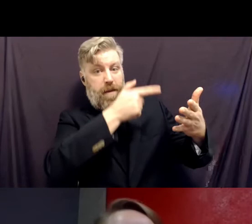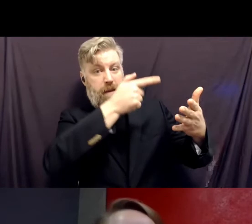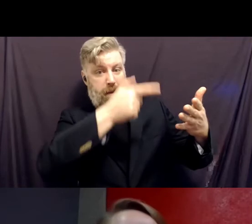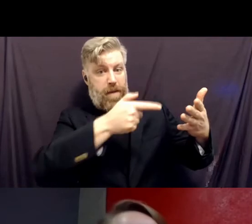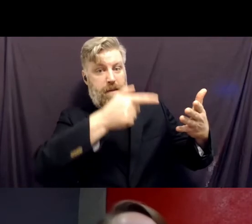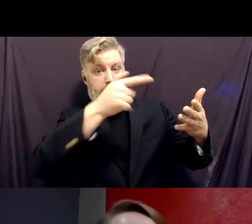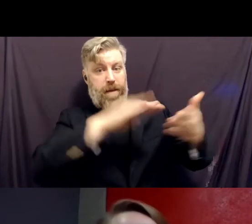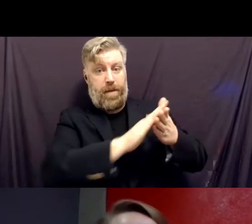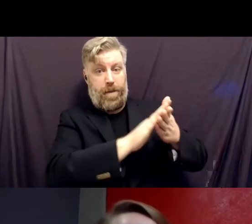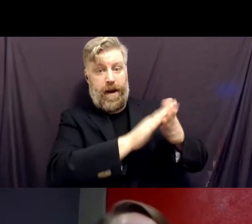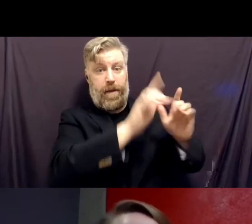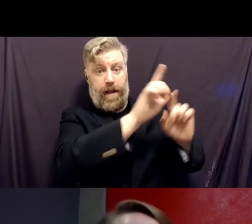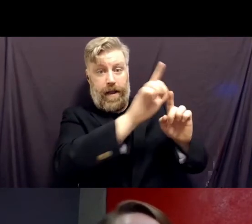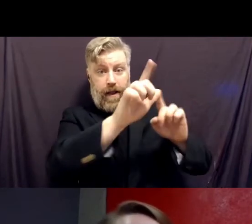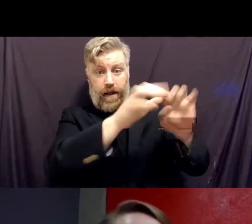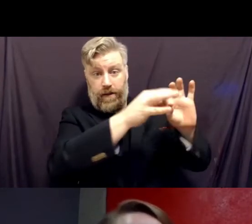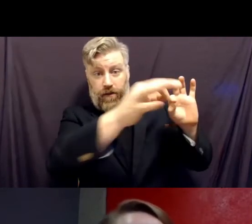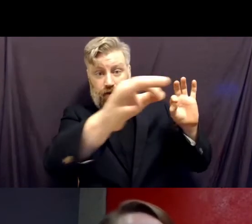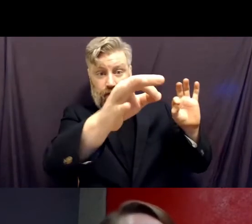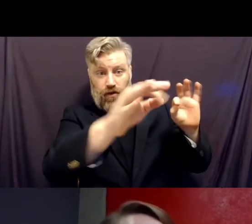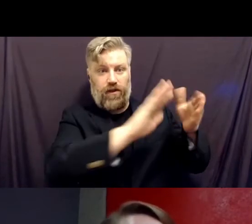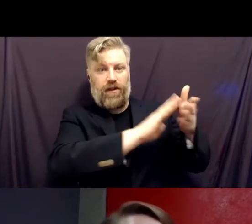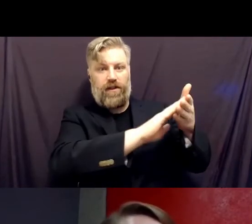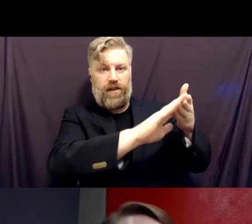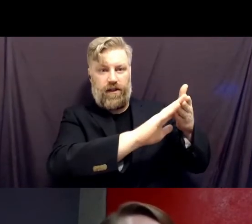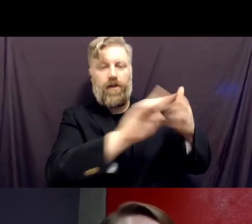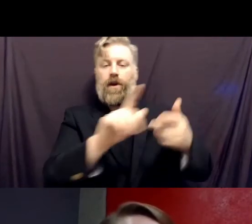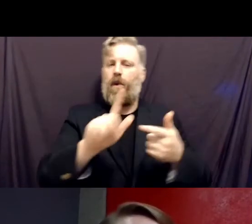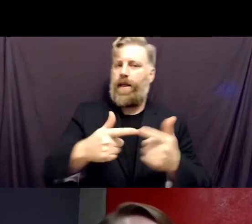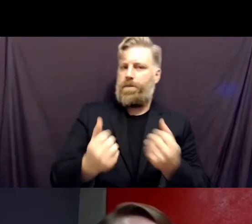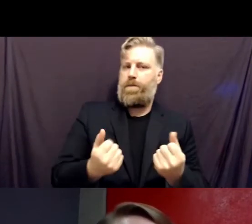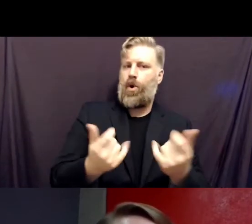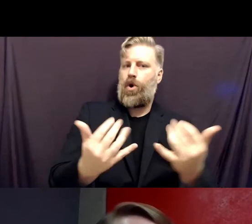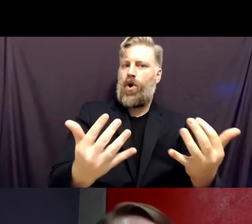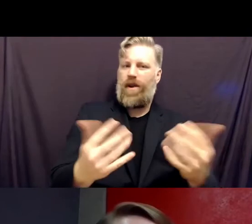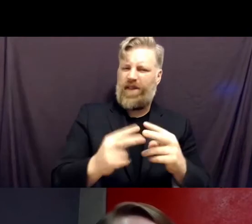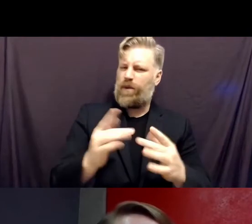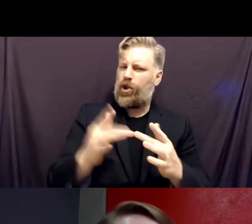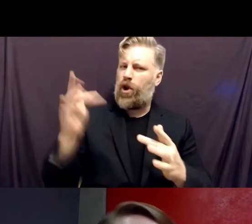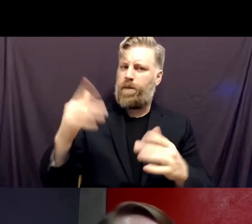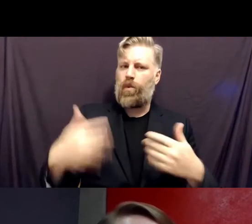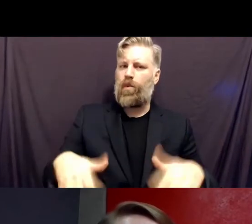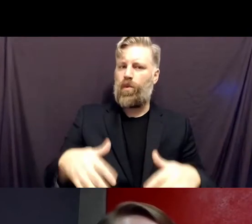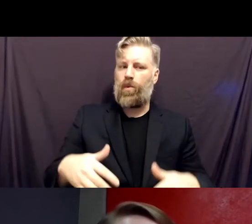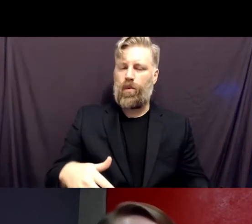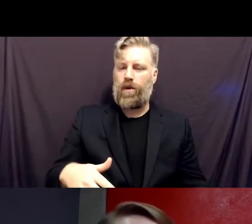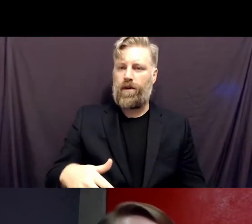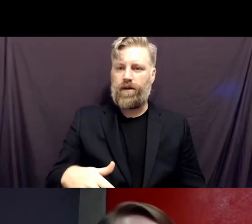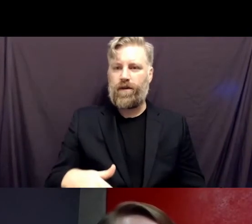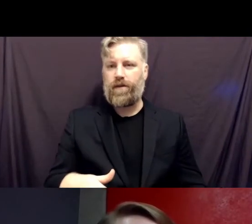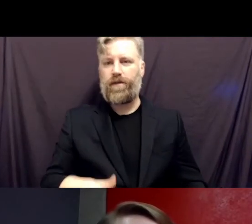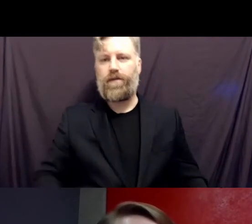the letters, it's very... And then burned. And then burned. And therefore it's very sharp in this. Very, very sharp. So the